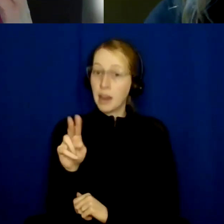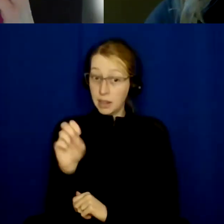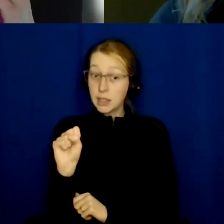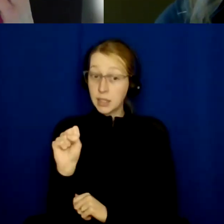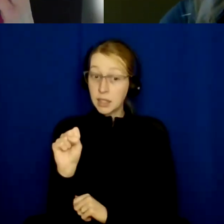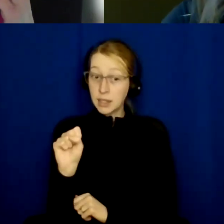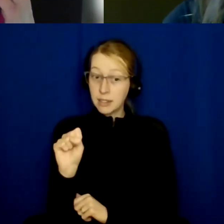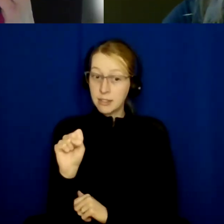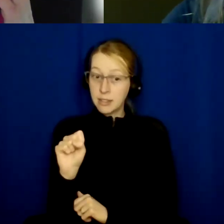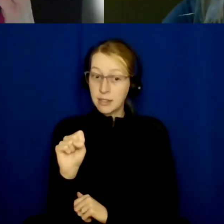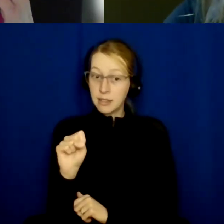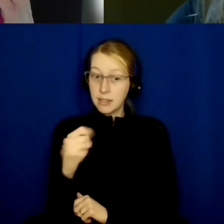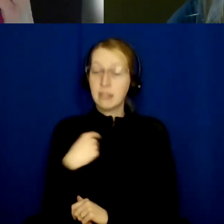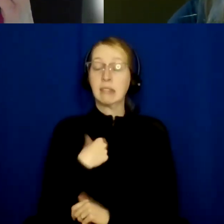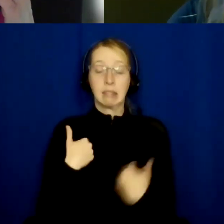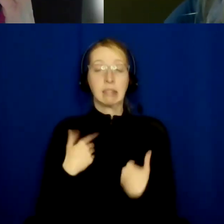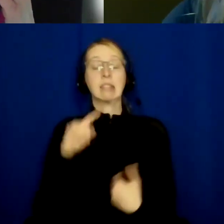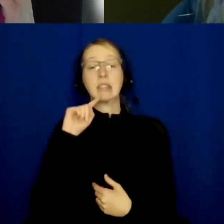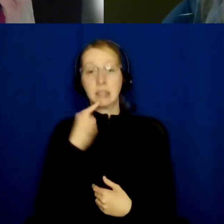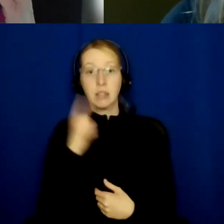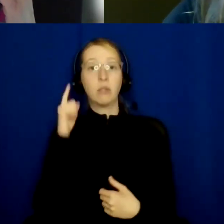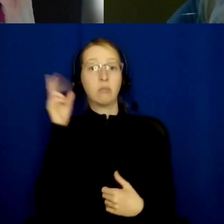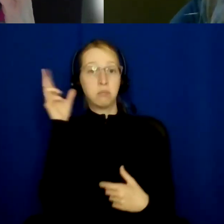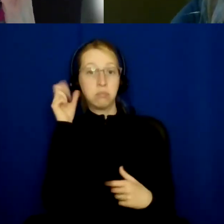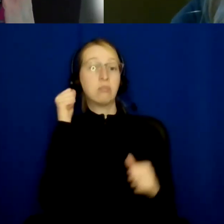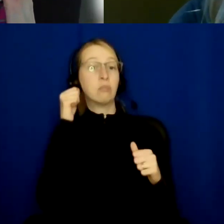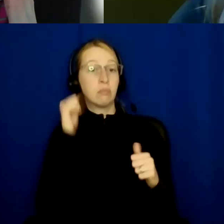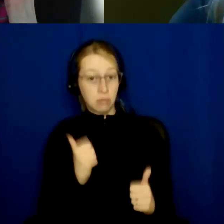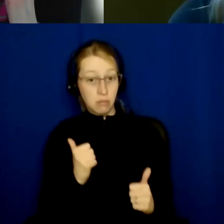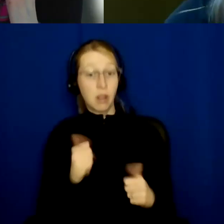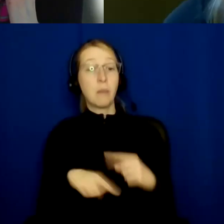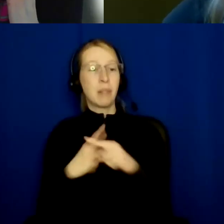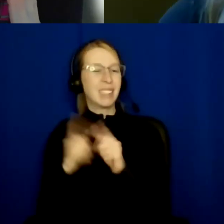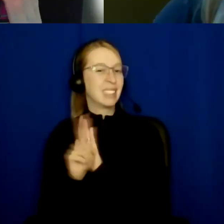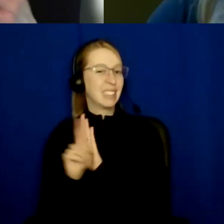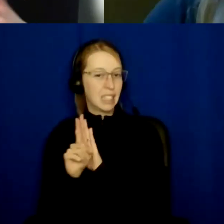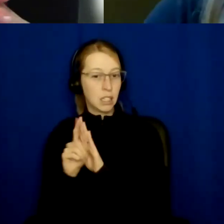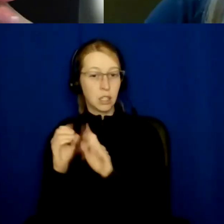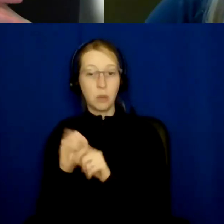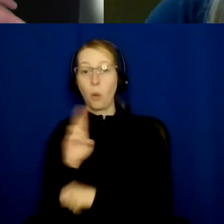I have profound hearing loss and tinnitus in my right ear.